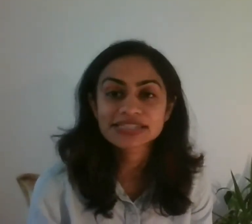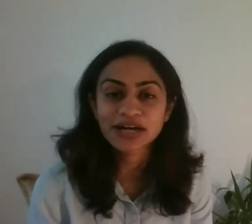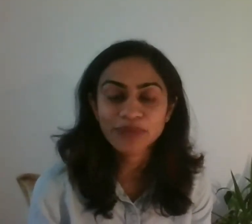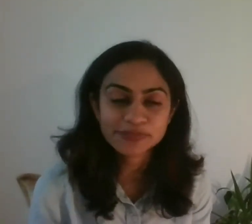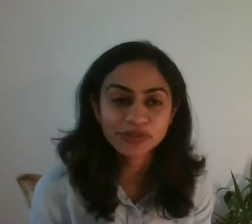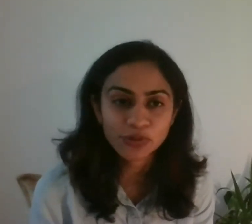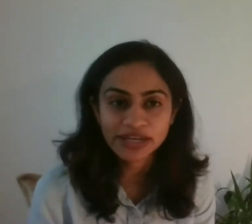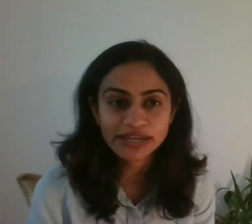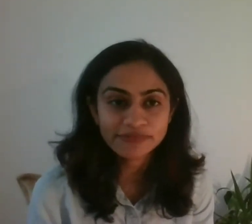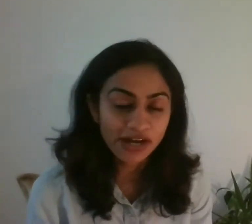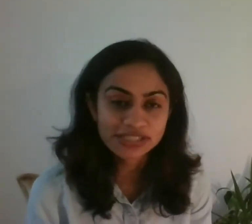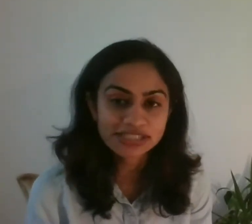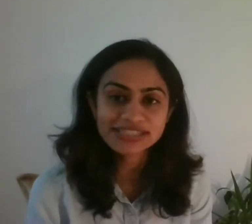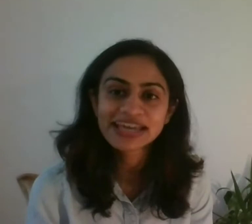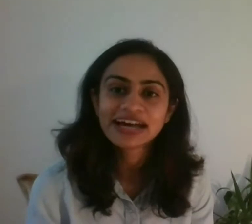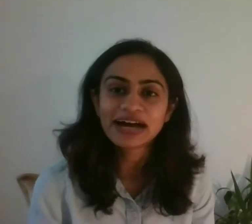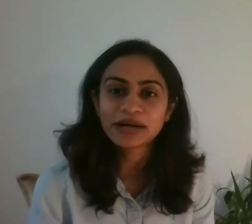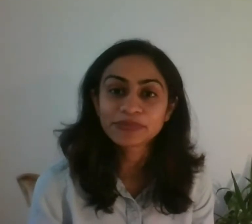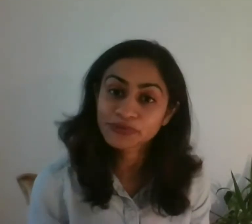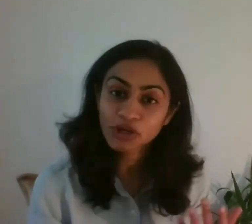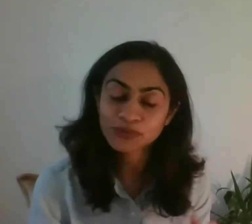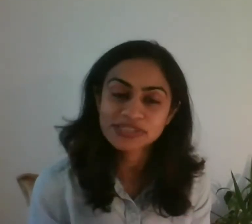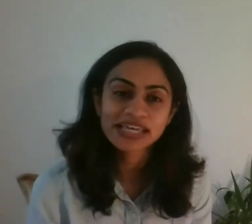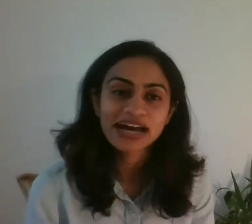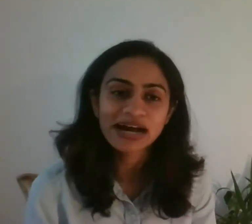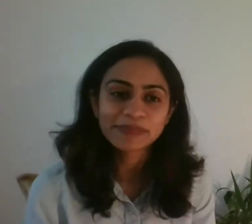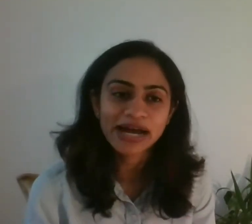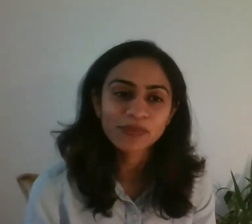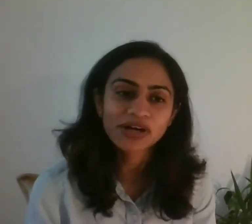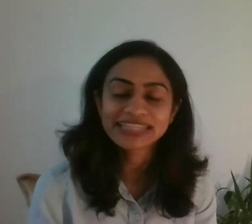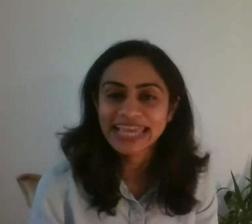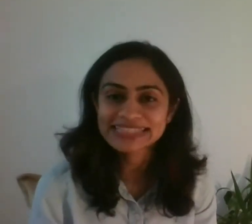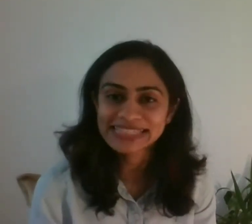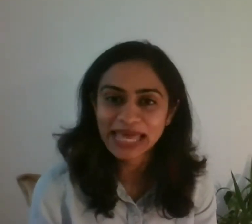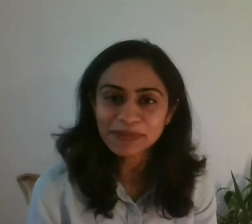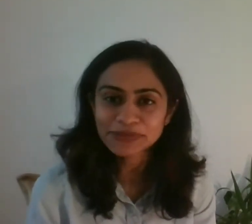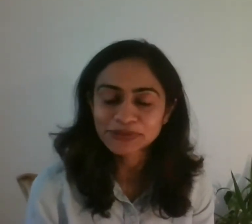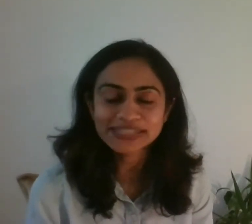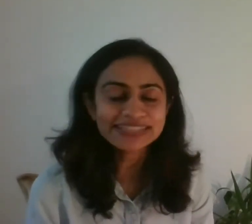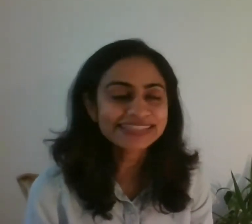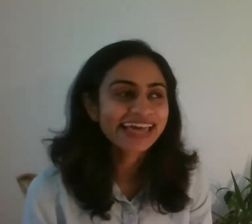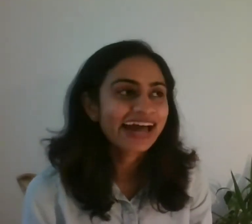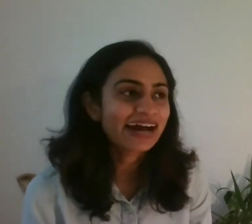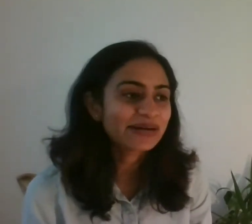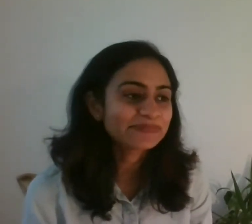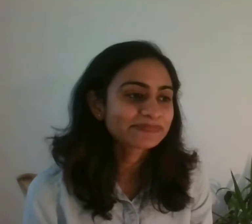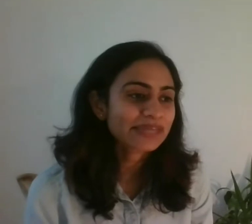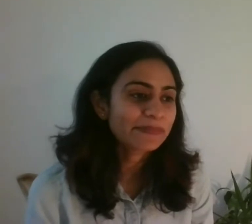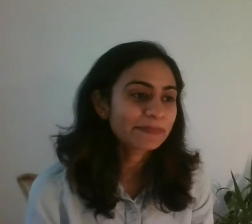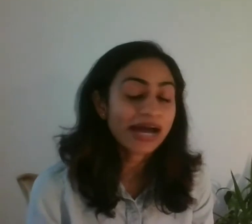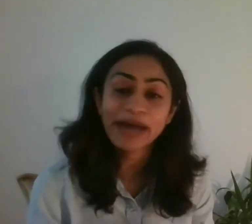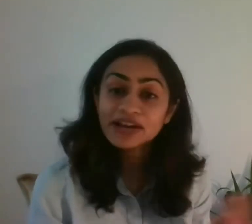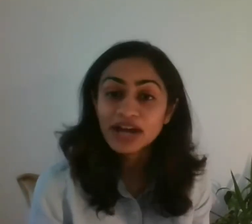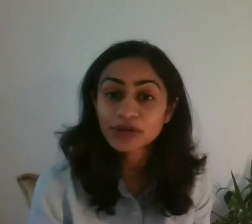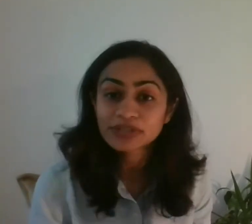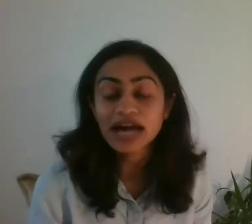against respiratory viruses through the nose. I work in the Ainsley lab to do this.